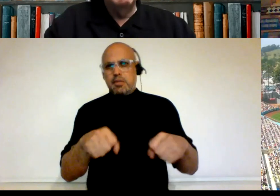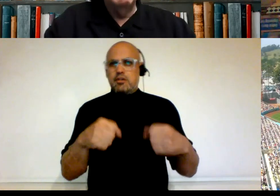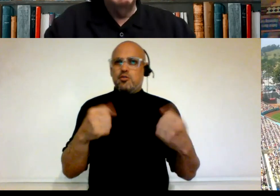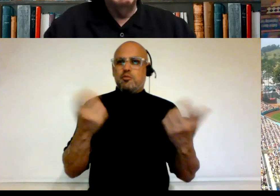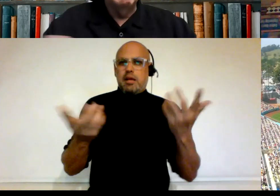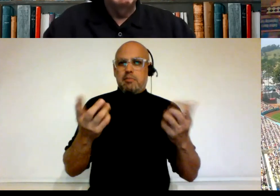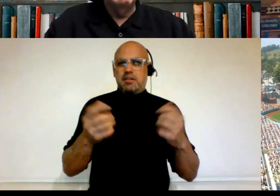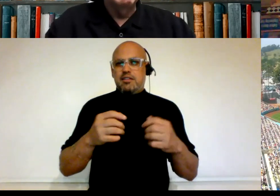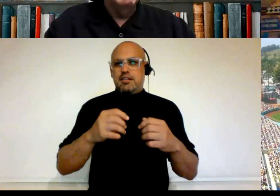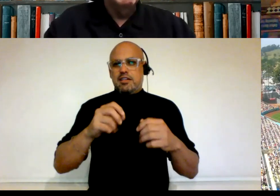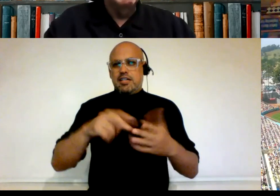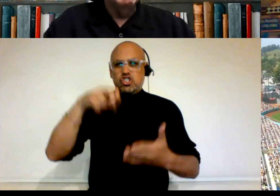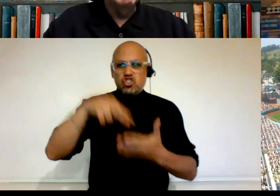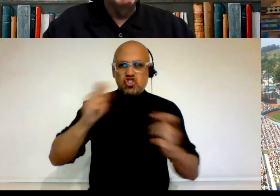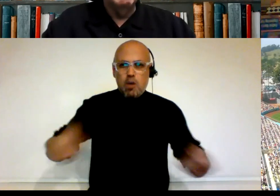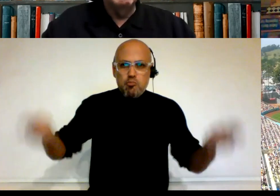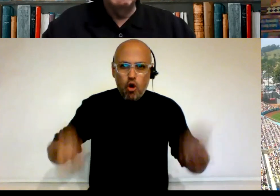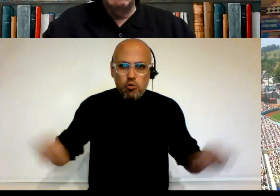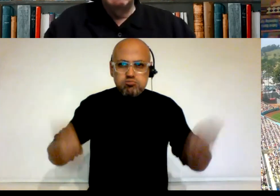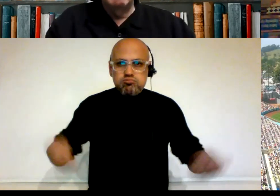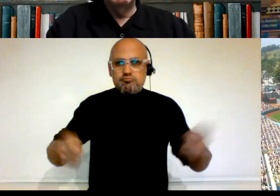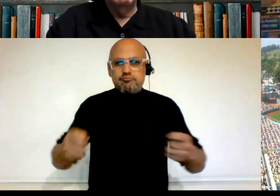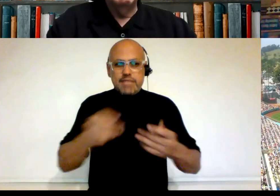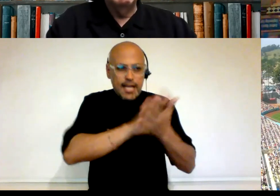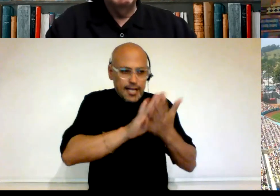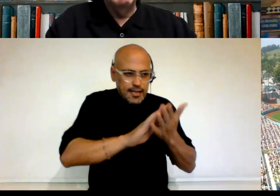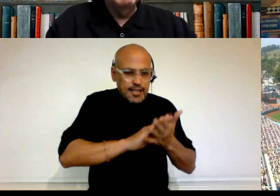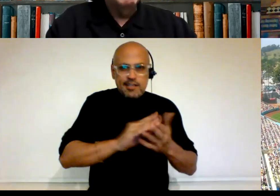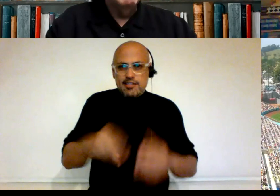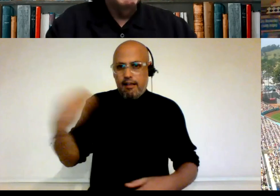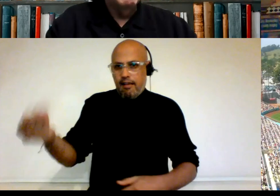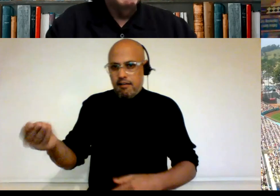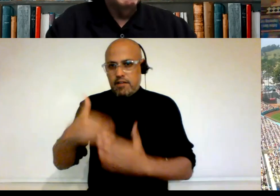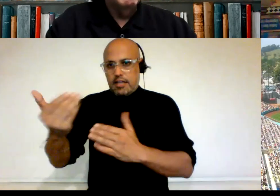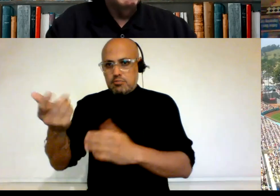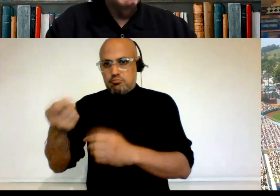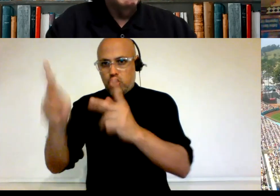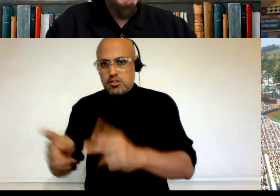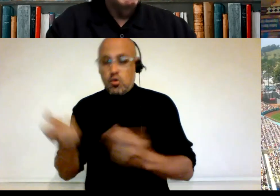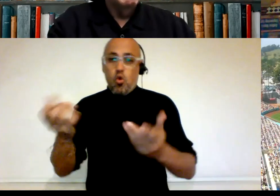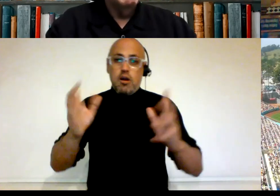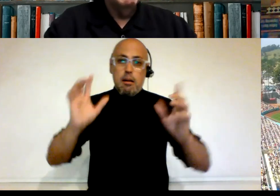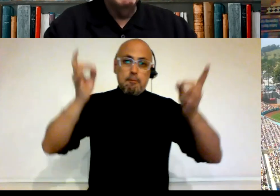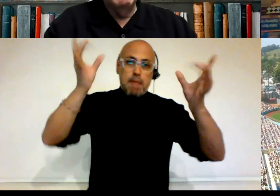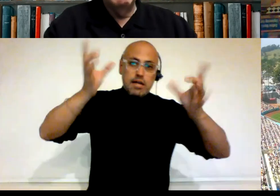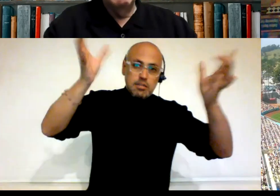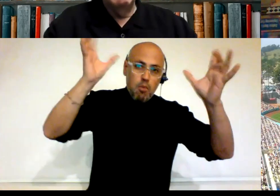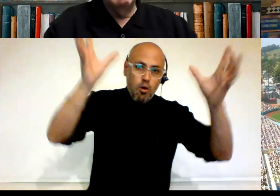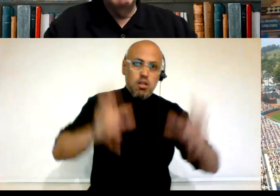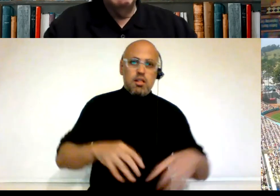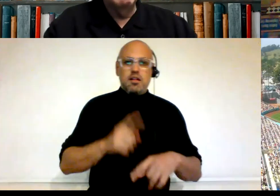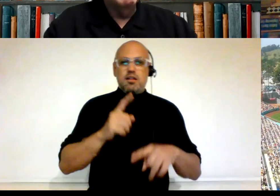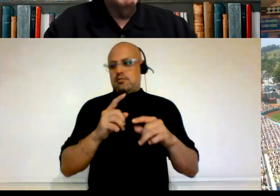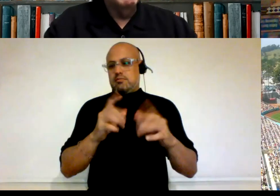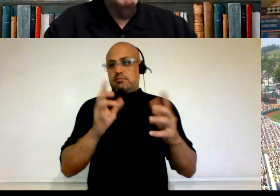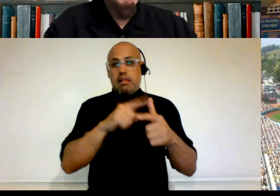then turn it back in so we can sanitize it before we give to the next person, or a basketball if they just want to shoot baskets by themselves, but they're not going to be able to play basketball